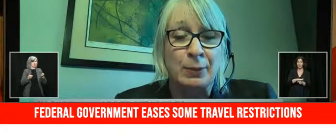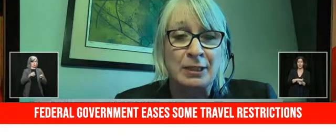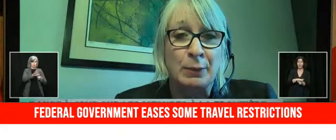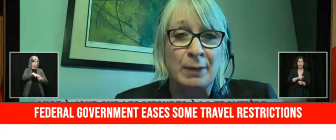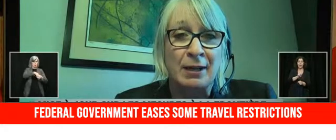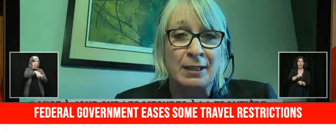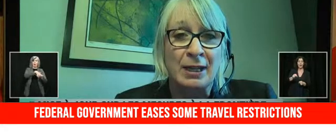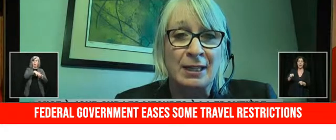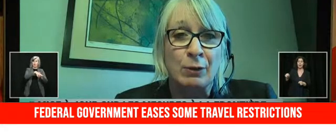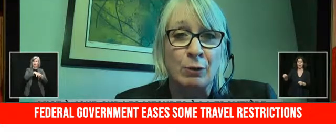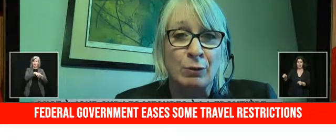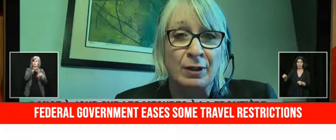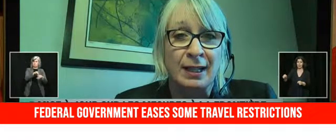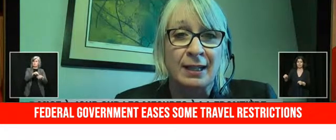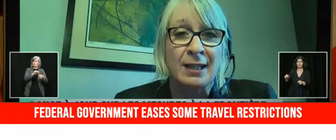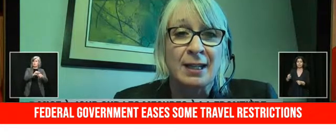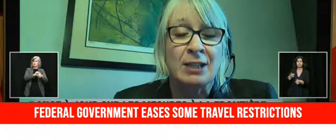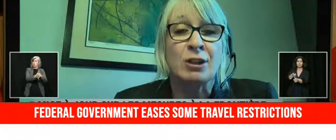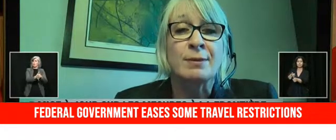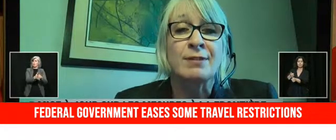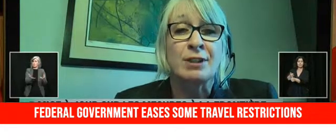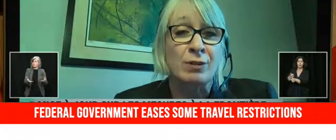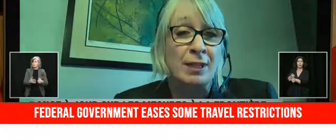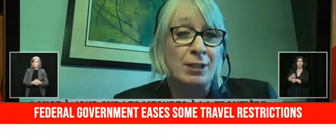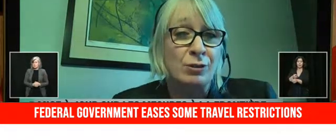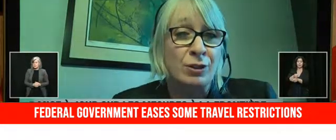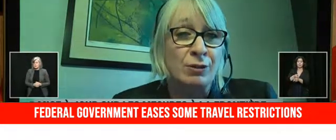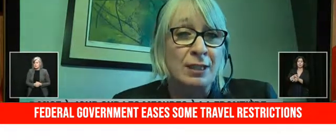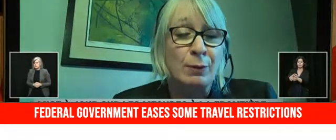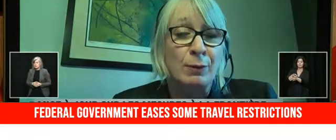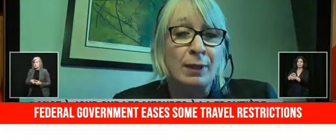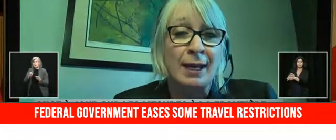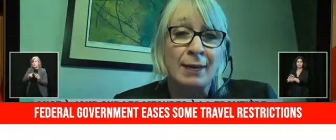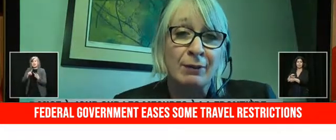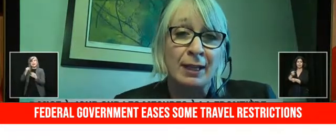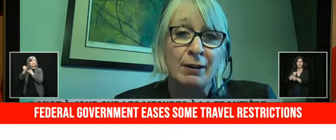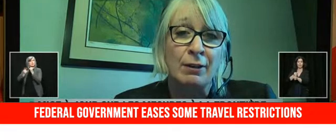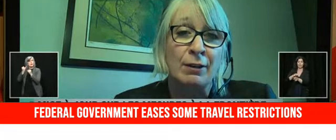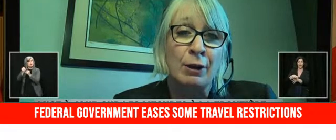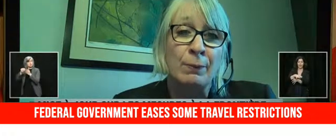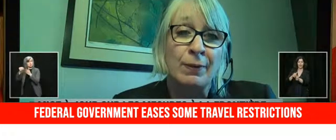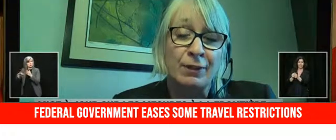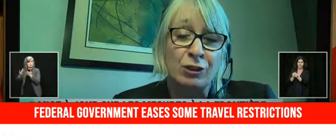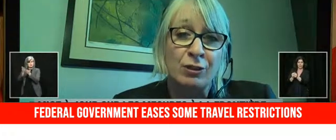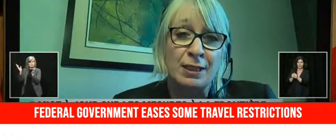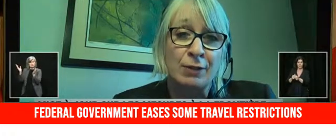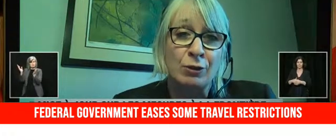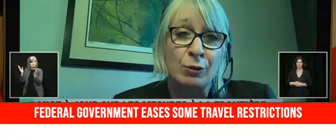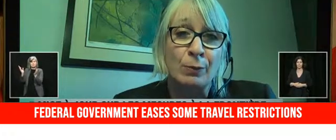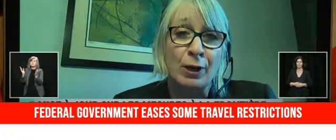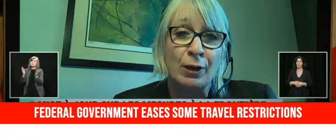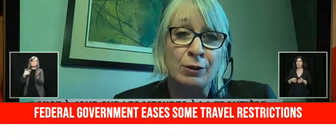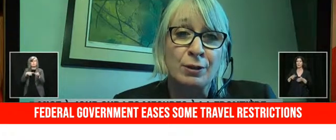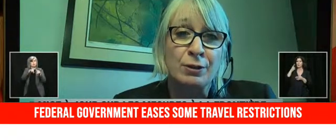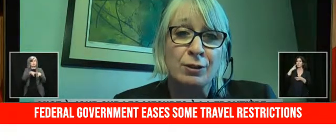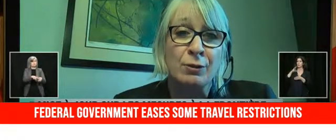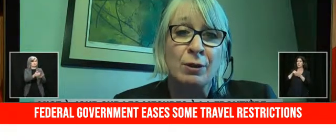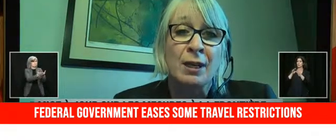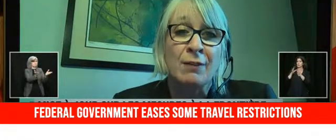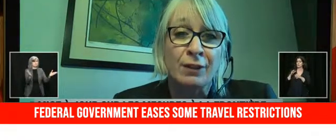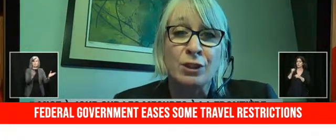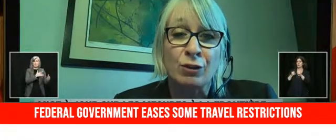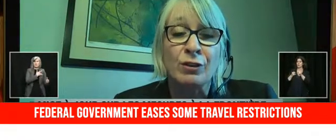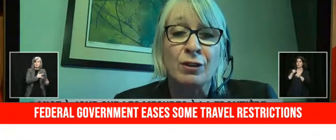that's the principle behind the way that we're working. In terms of international students, we rely heavily on our provincial and territorial partners